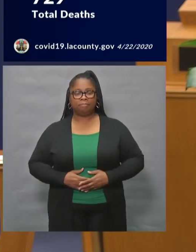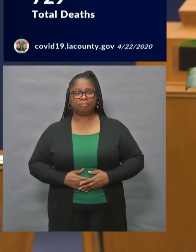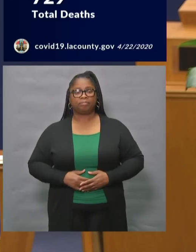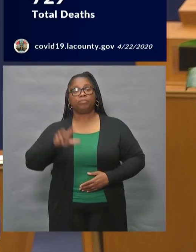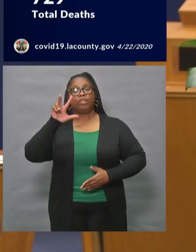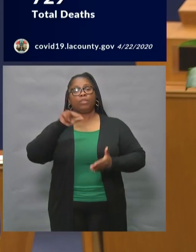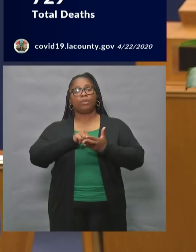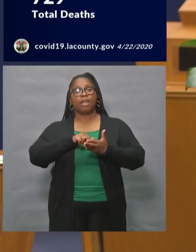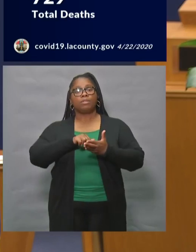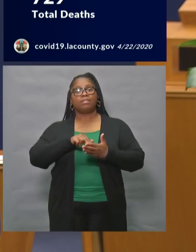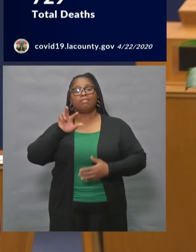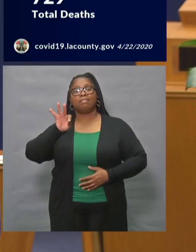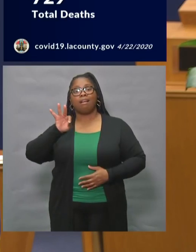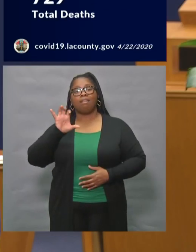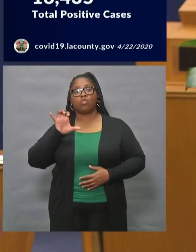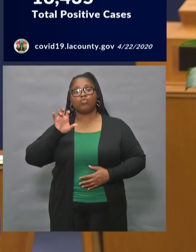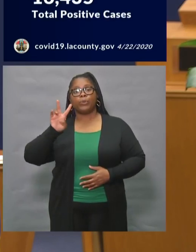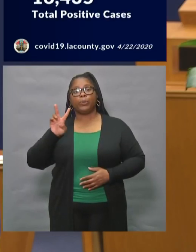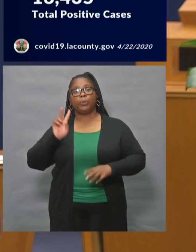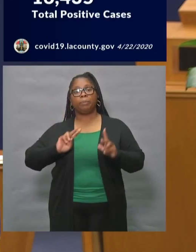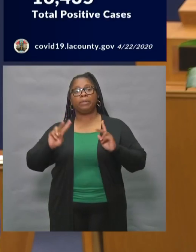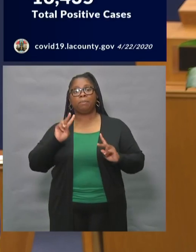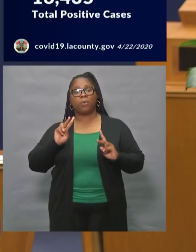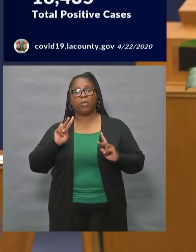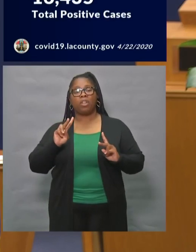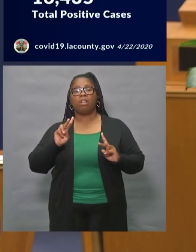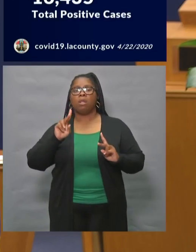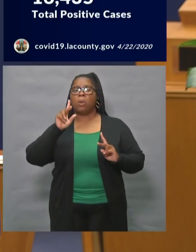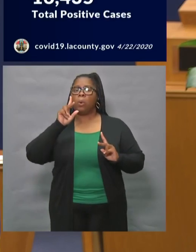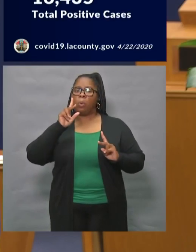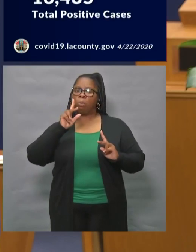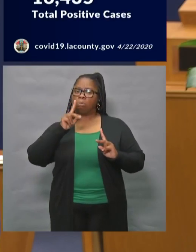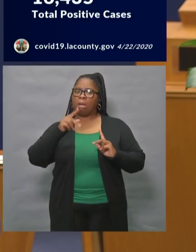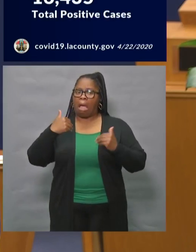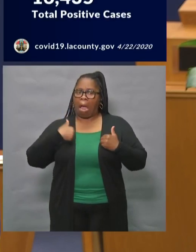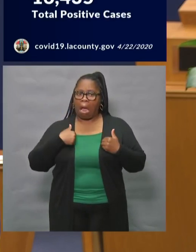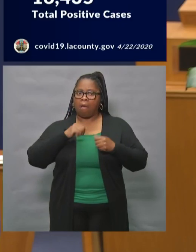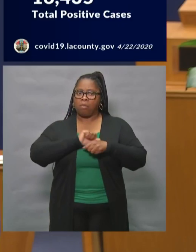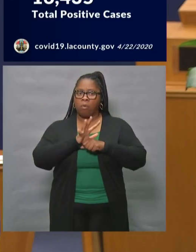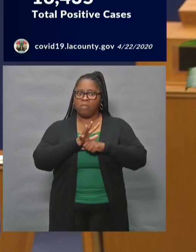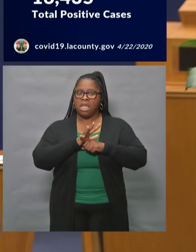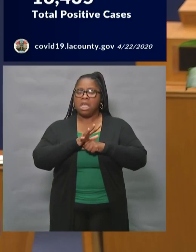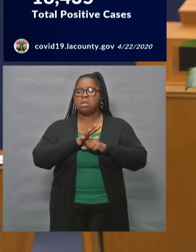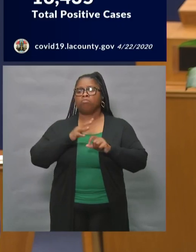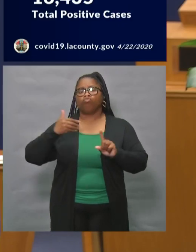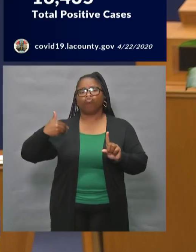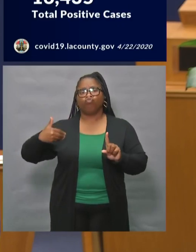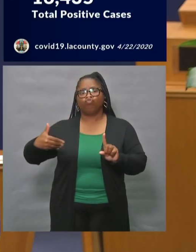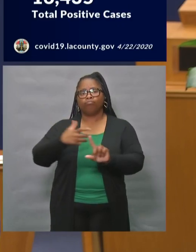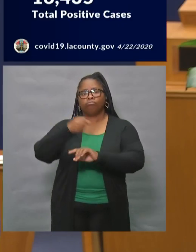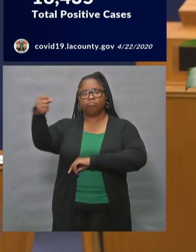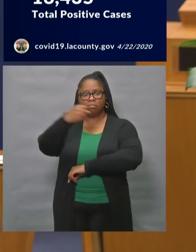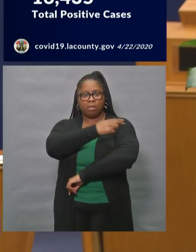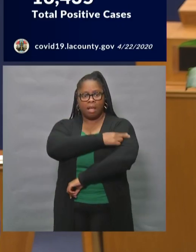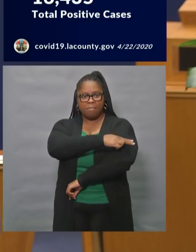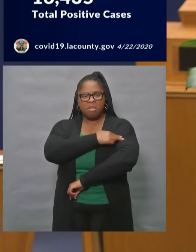3,902 people who are positive for COVID-19 who at some point have been hospitalized. This remains